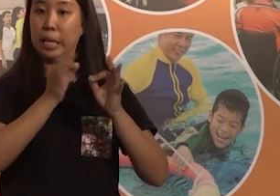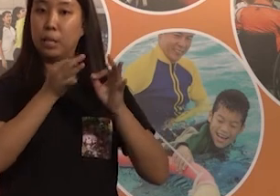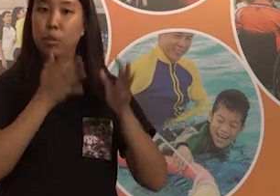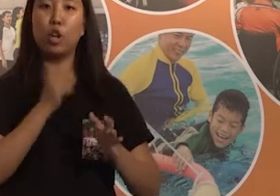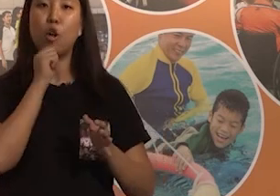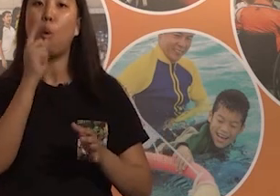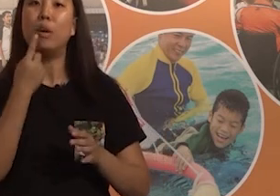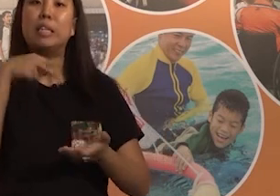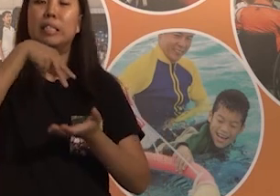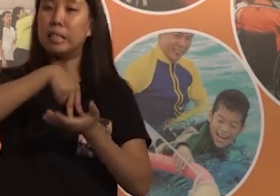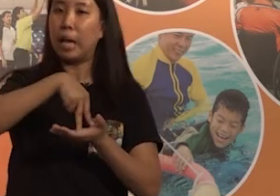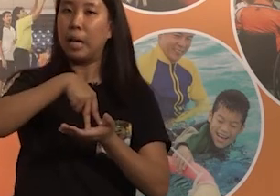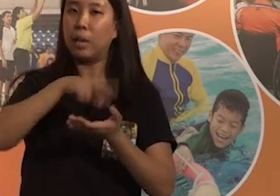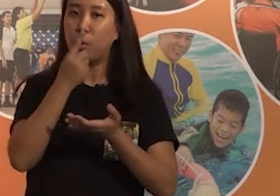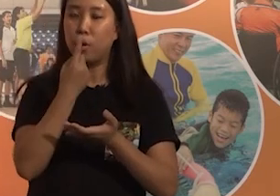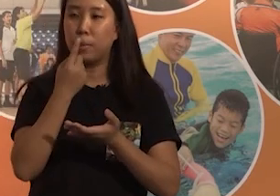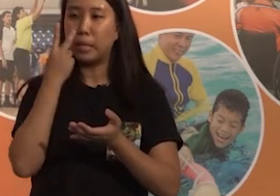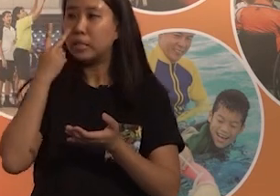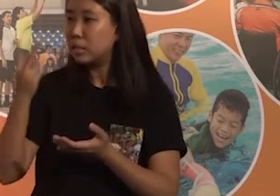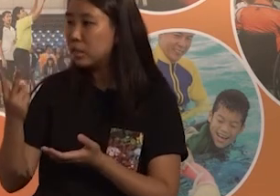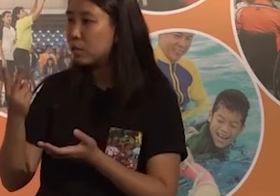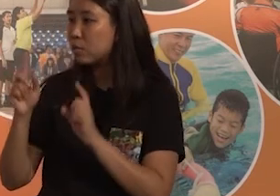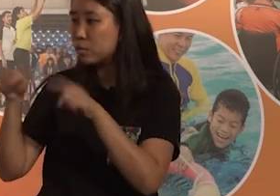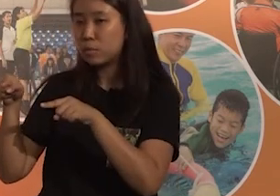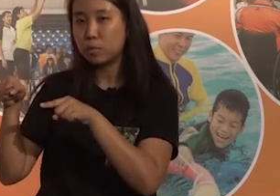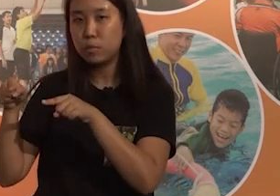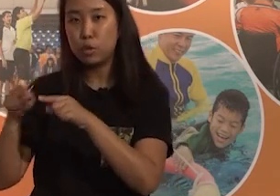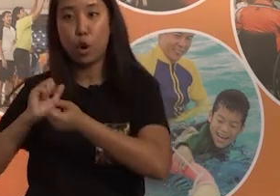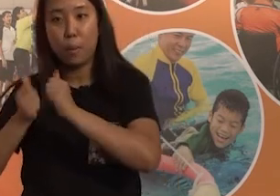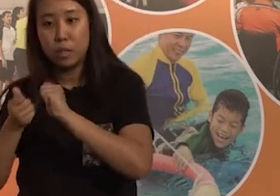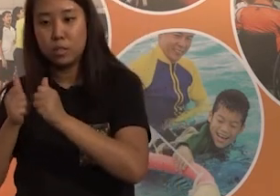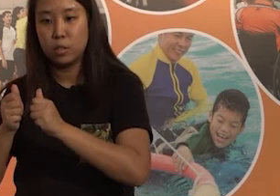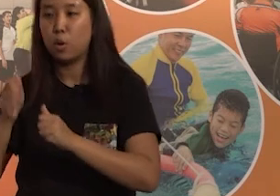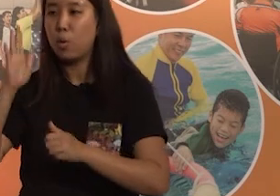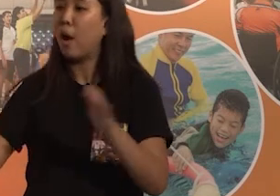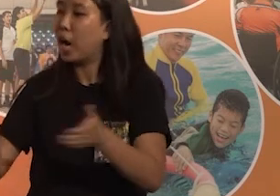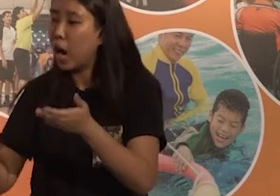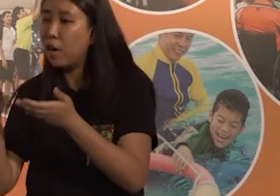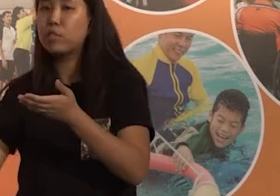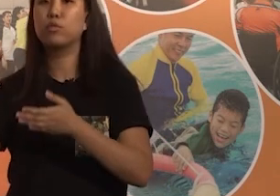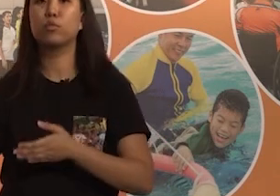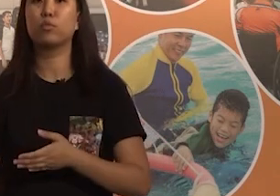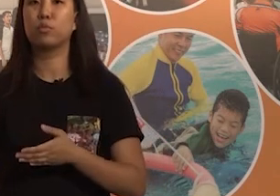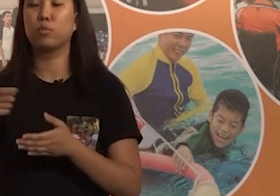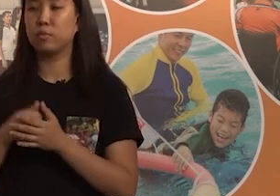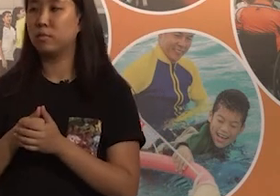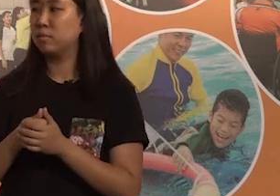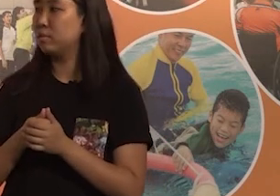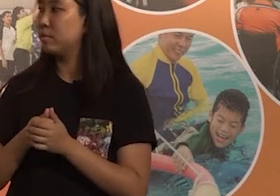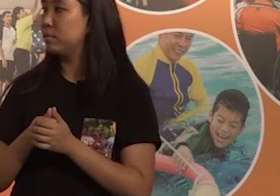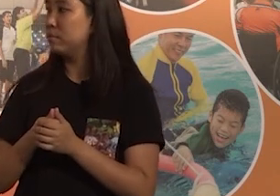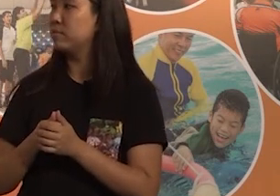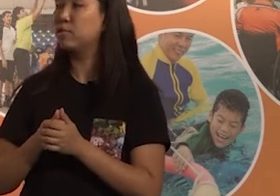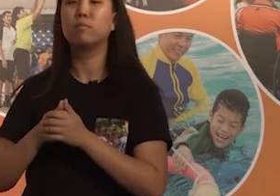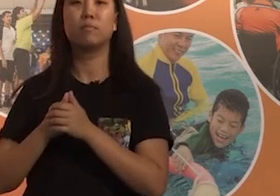not just stand there, Yeah. When you still go to start competition, right, will encourage you. Yeah, they will encourage.